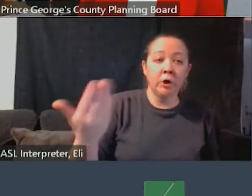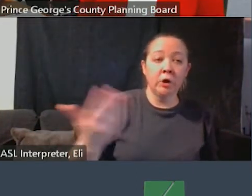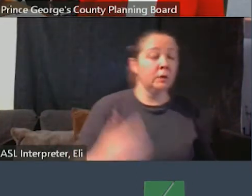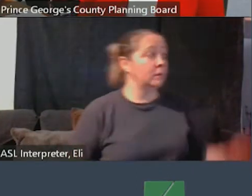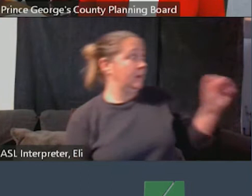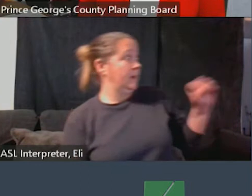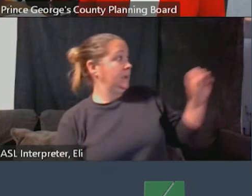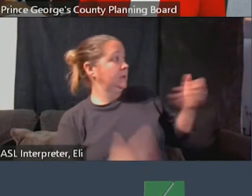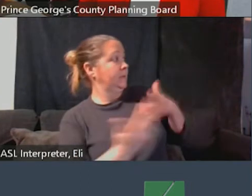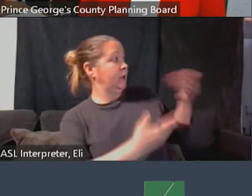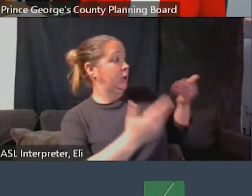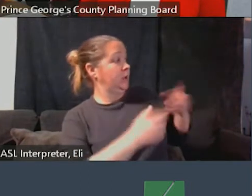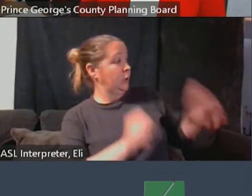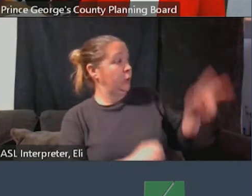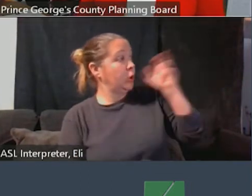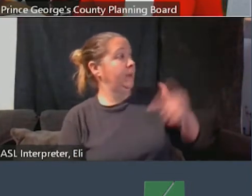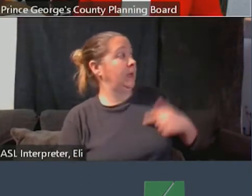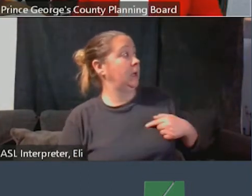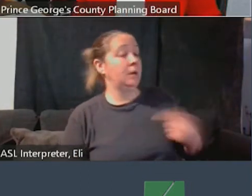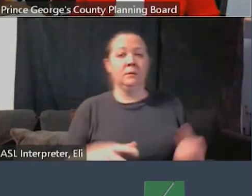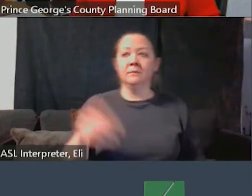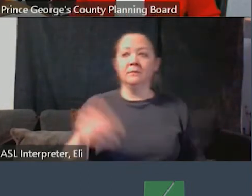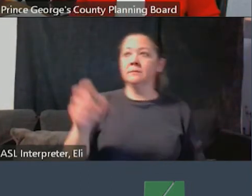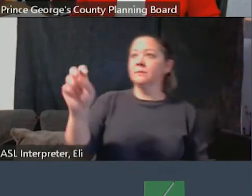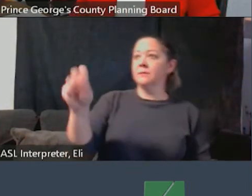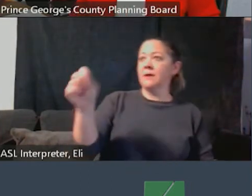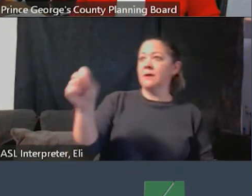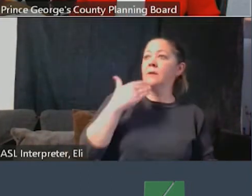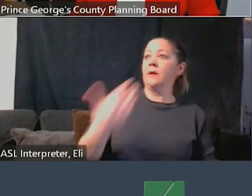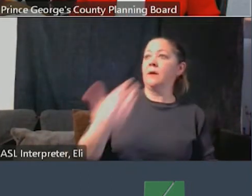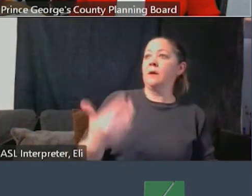Yes, I'm here. Can you hear me? Yes, thank you. Muriel Cooper?